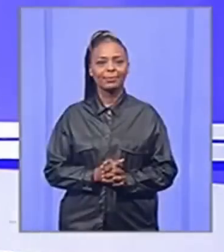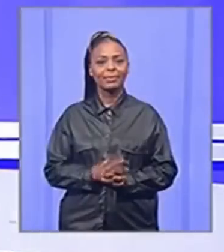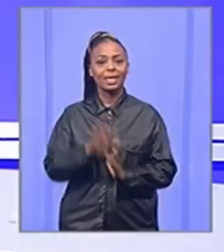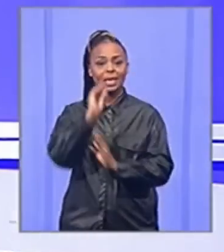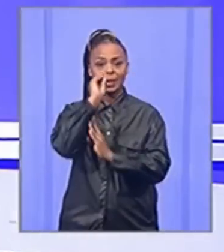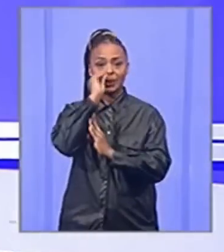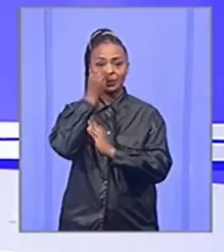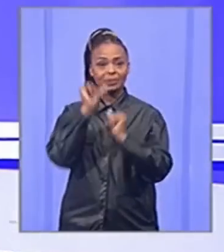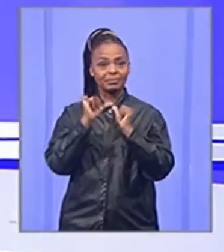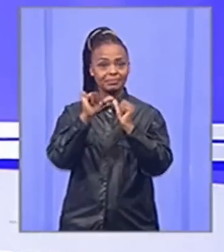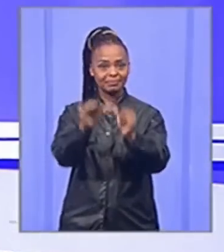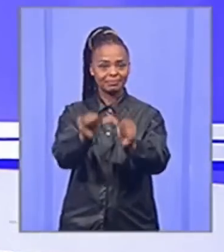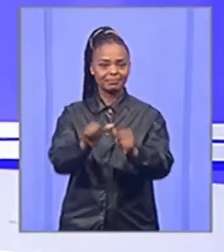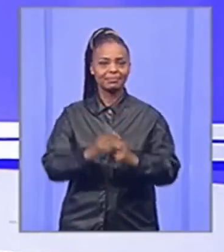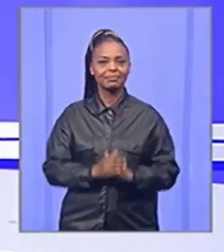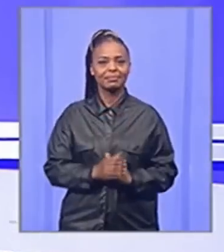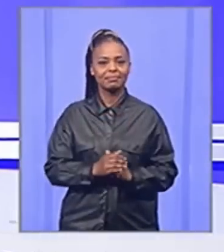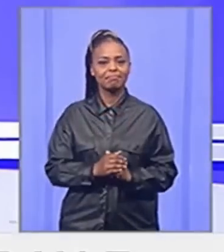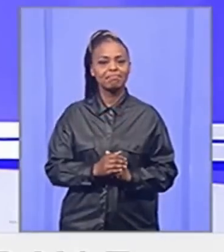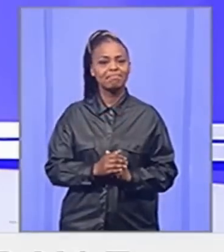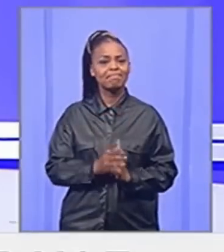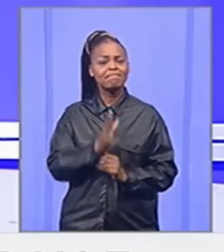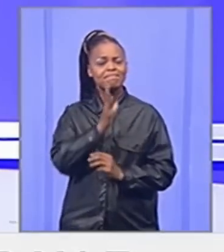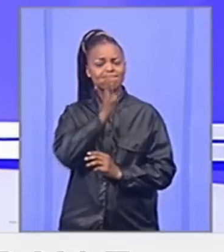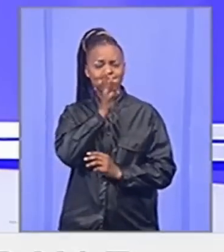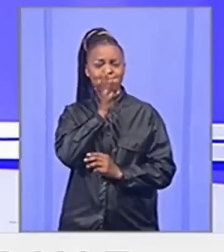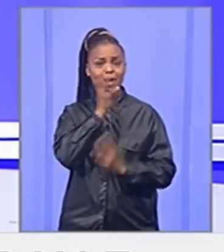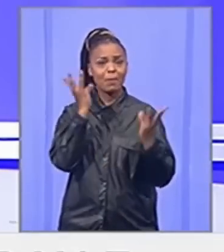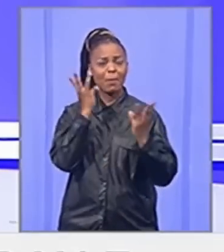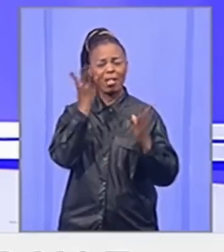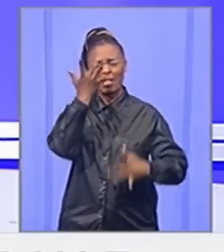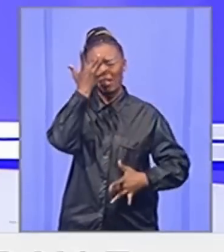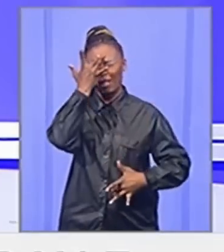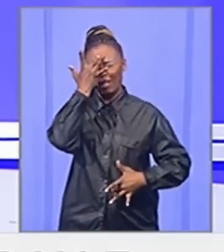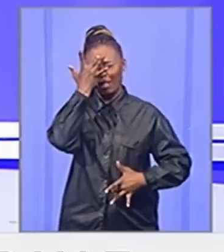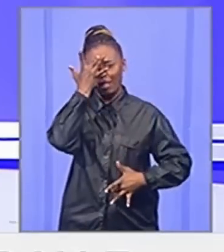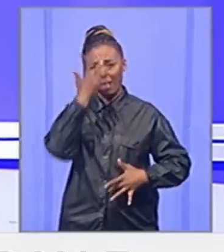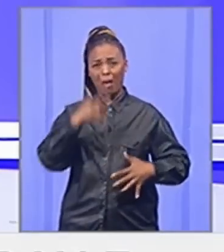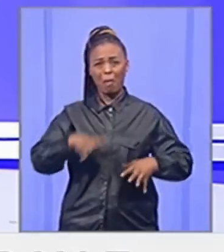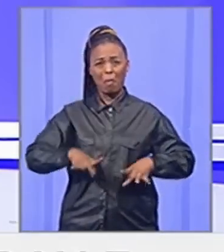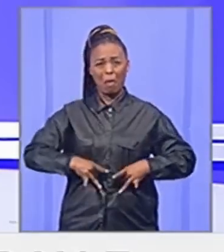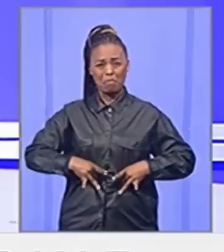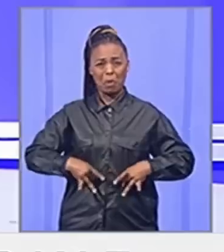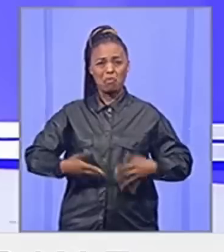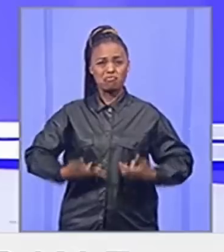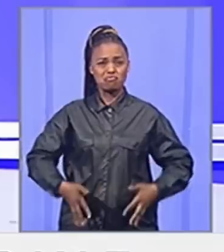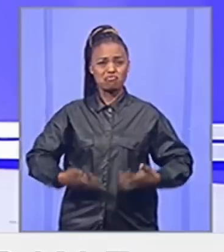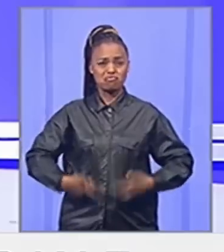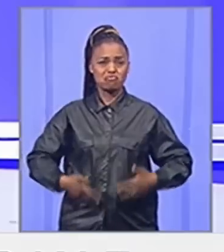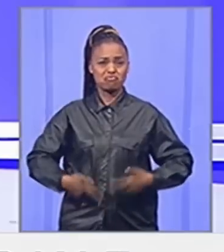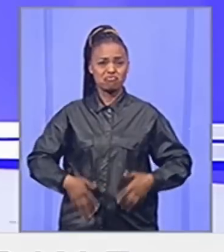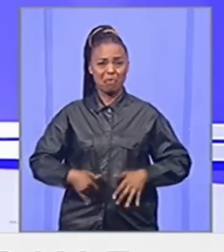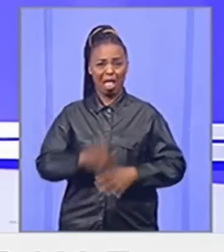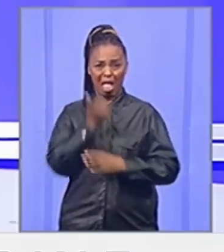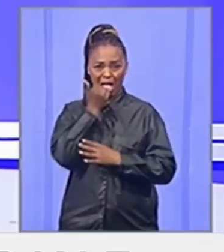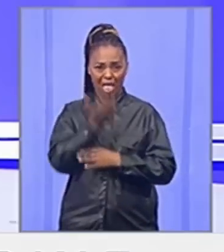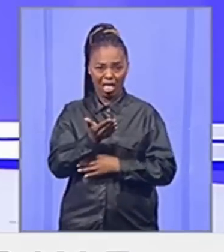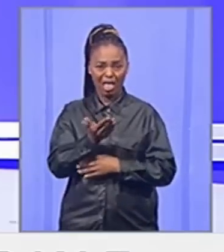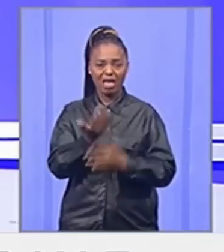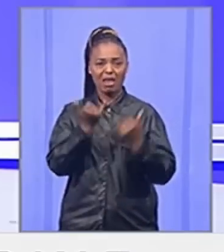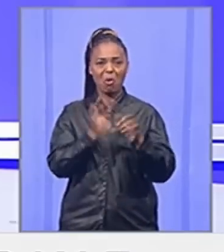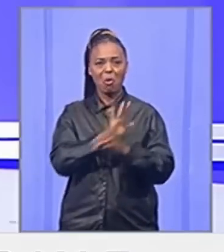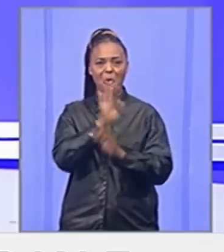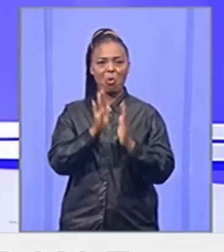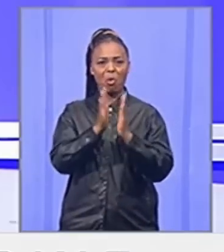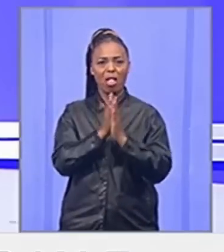Ditaba di tšwela pele ge palo ya batho bao ba bolailwego ke bolwetse bja cholera e fitlha go 47 nageng ka